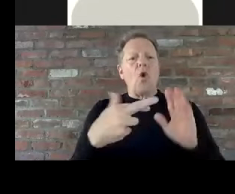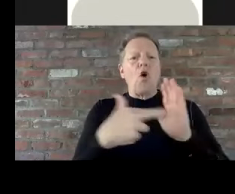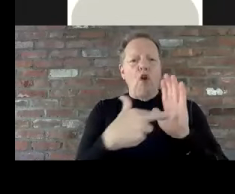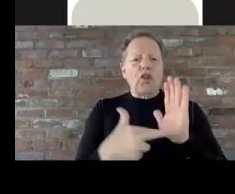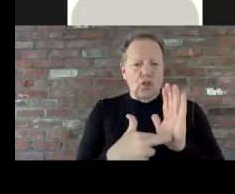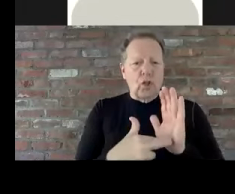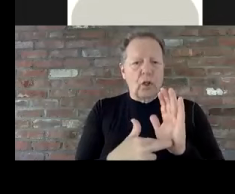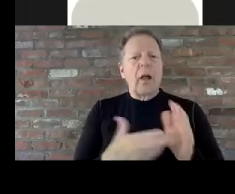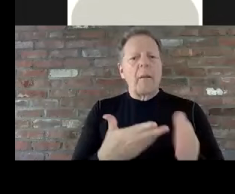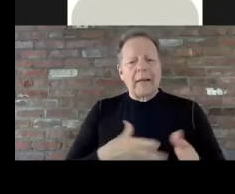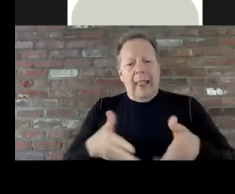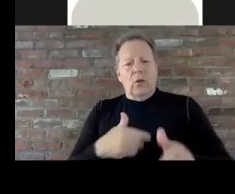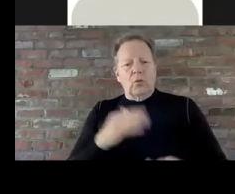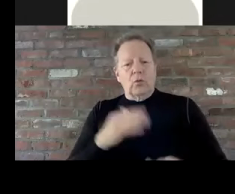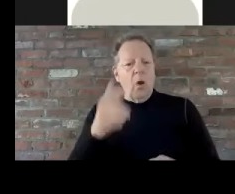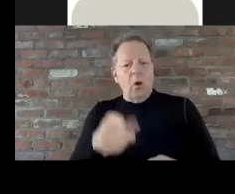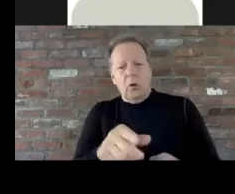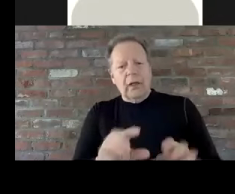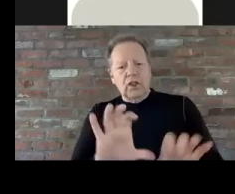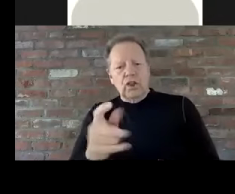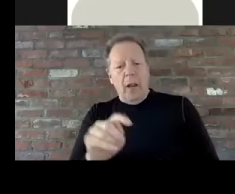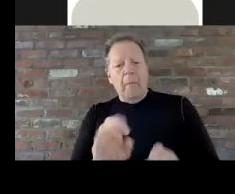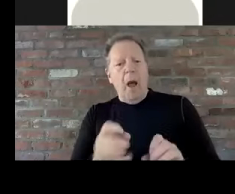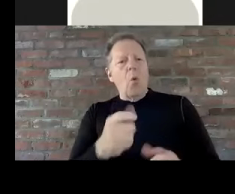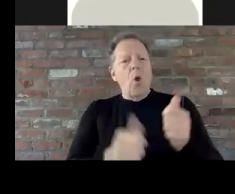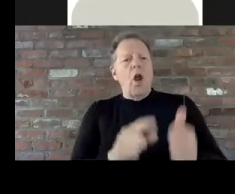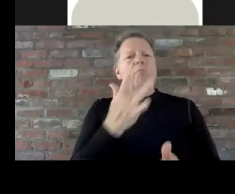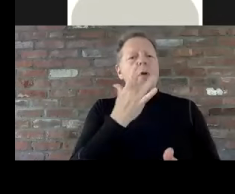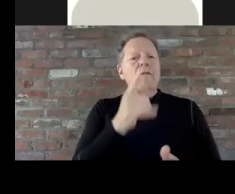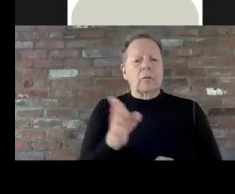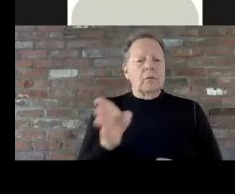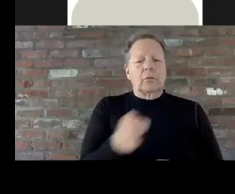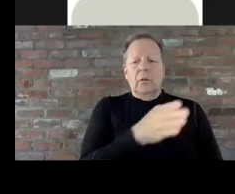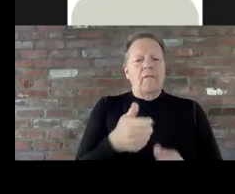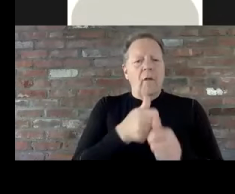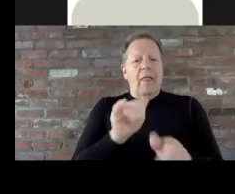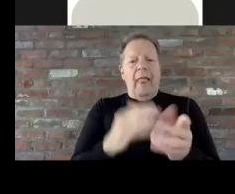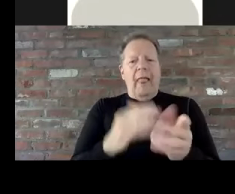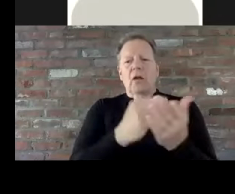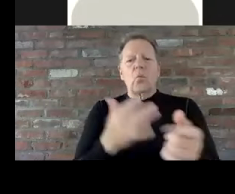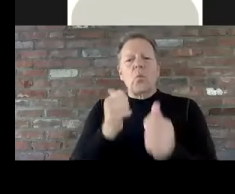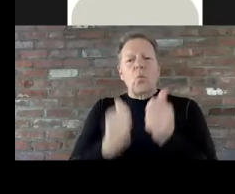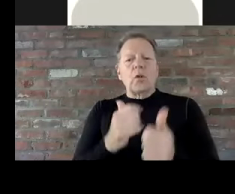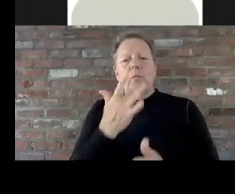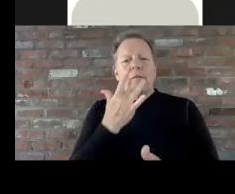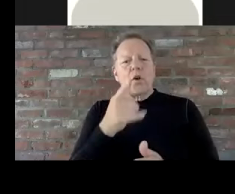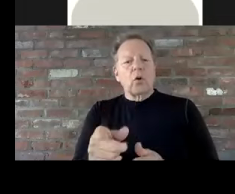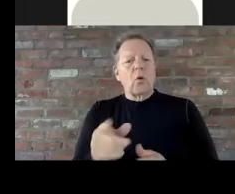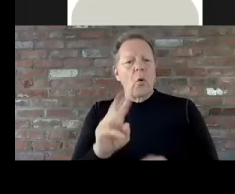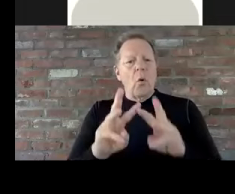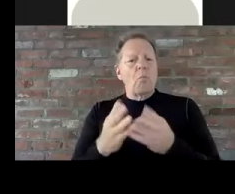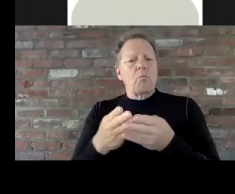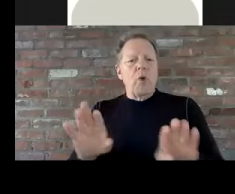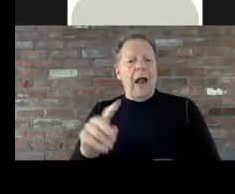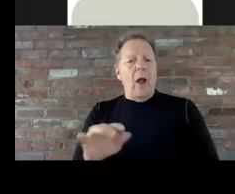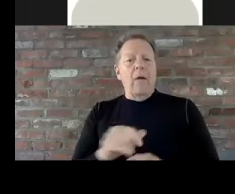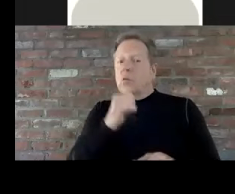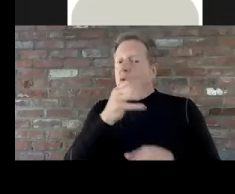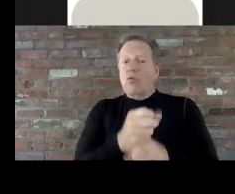let us know in the chat which breakout you prefer based on the list on the screen. And if we don't receive your preference, we